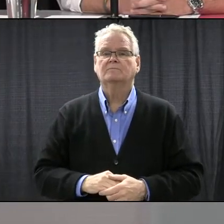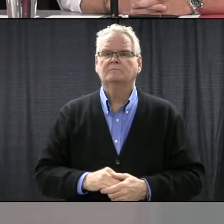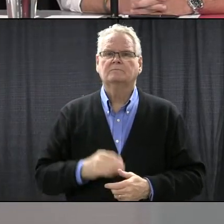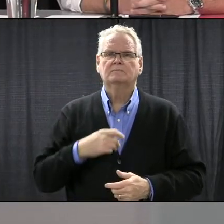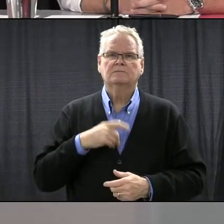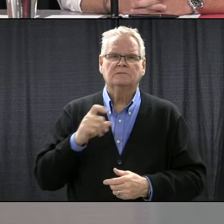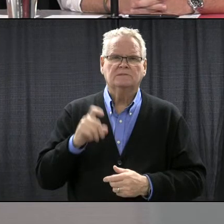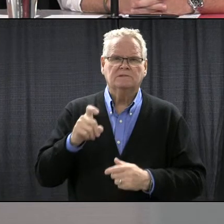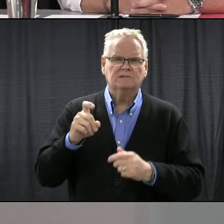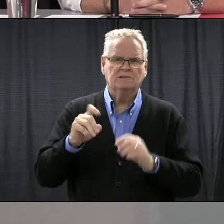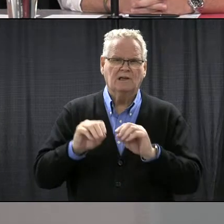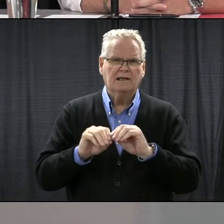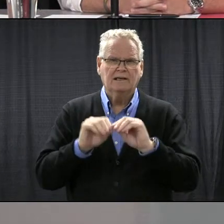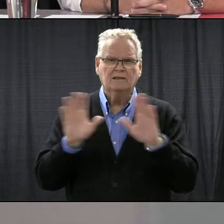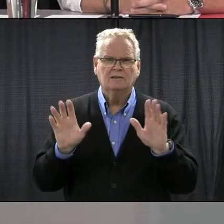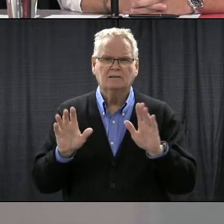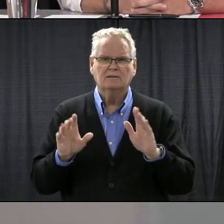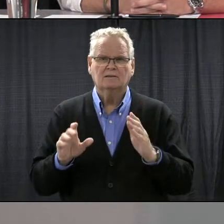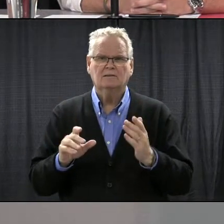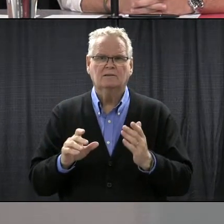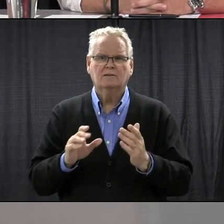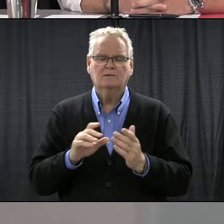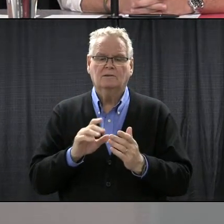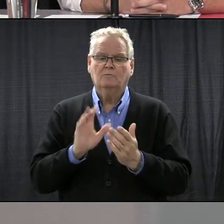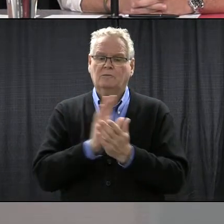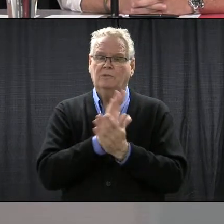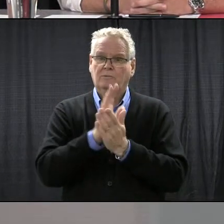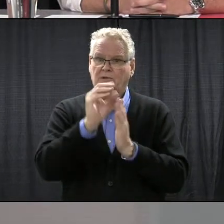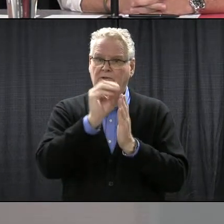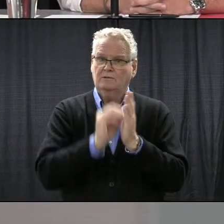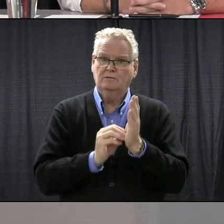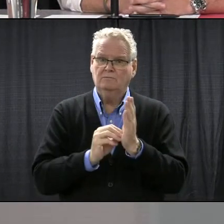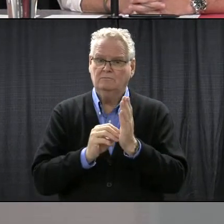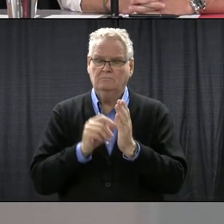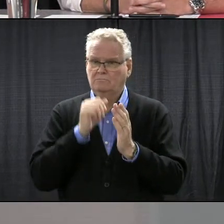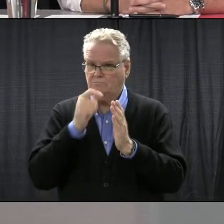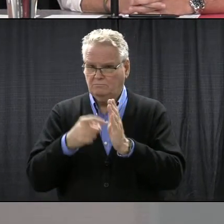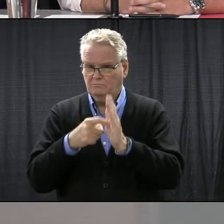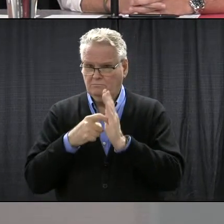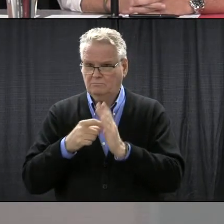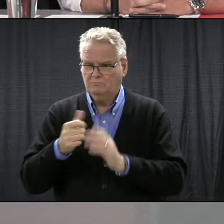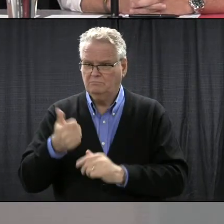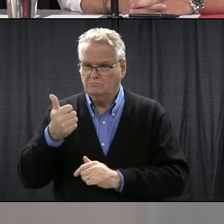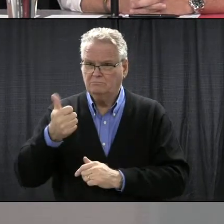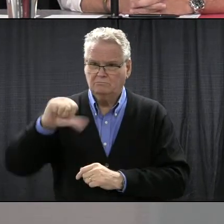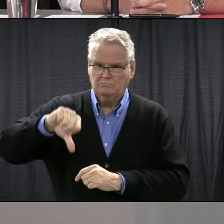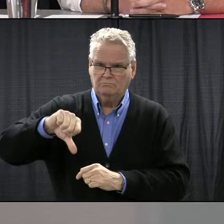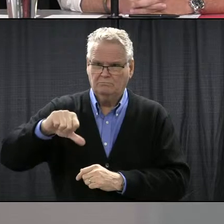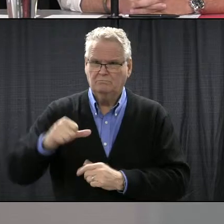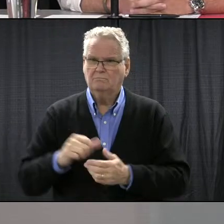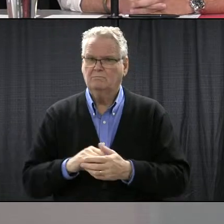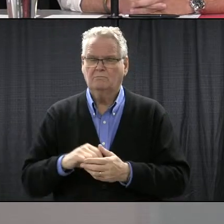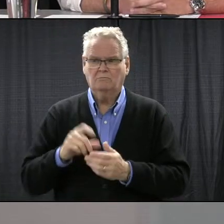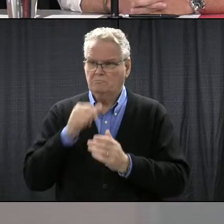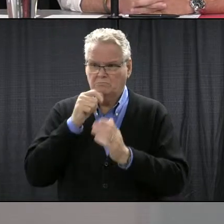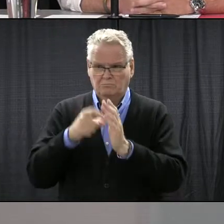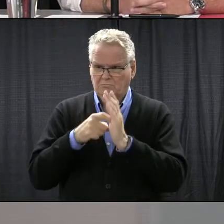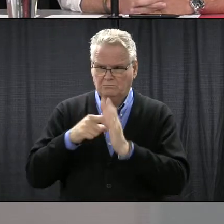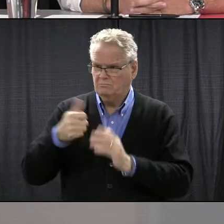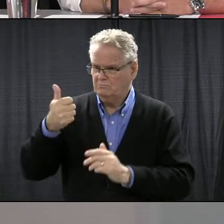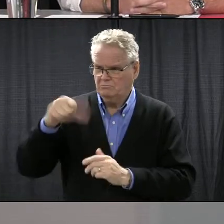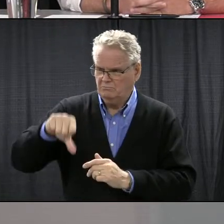denial or an approval of travel. What is the reason for someone filling this out at all rather than simply